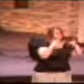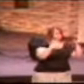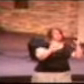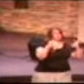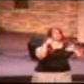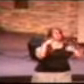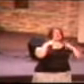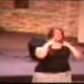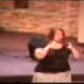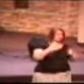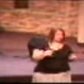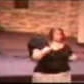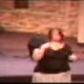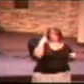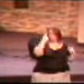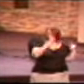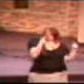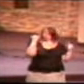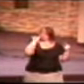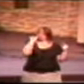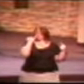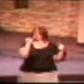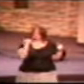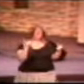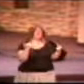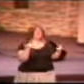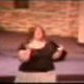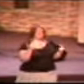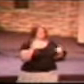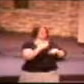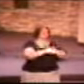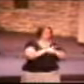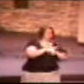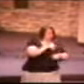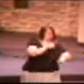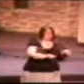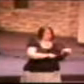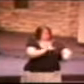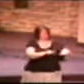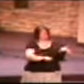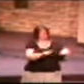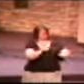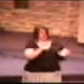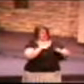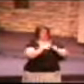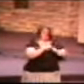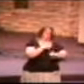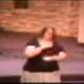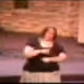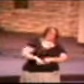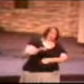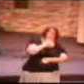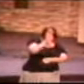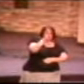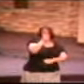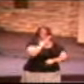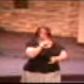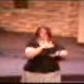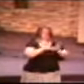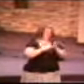and you're wondering if there's any room for doubt if following the kingdom of God is about having all the right